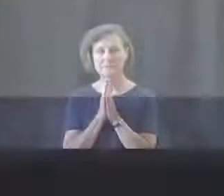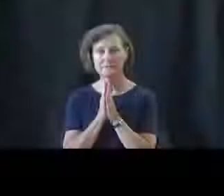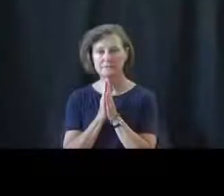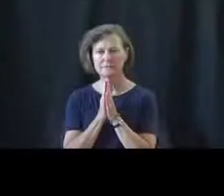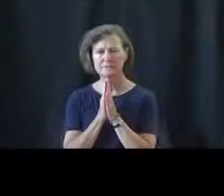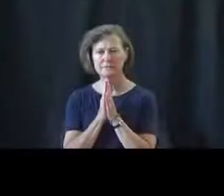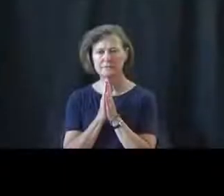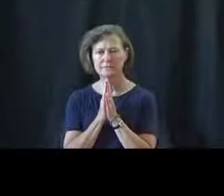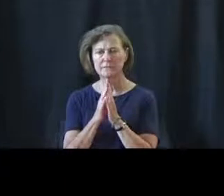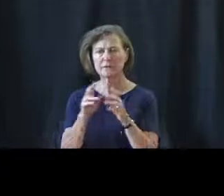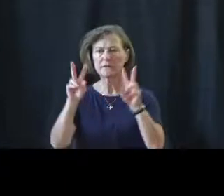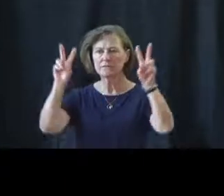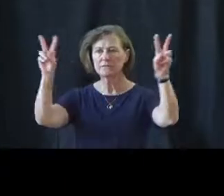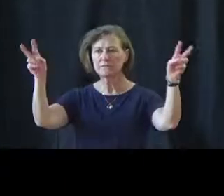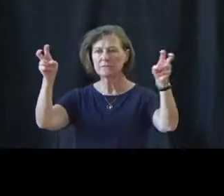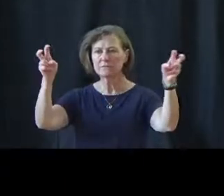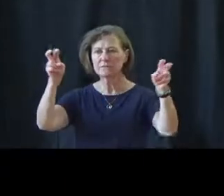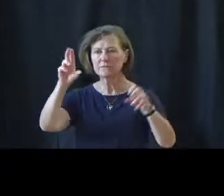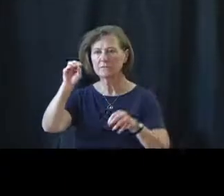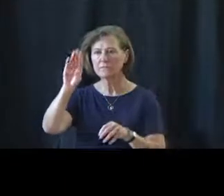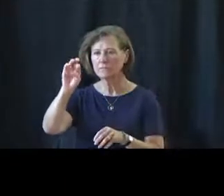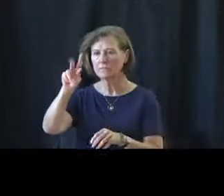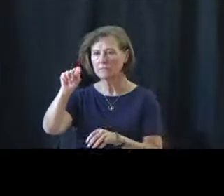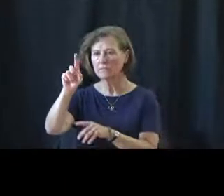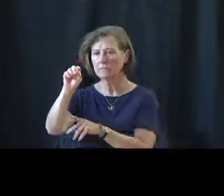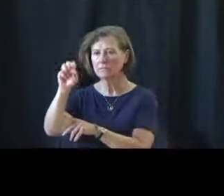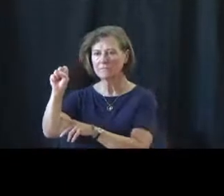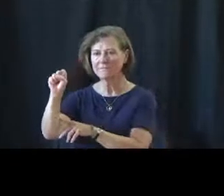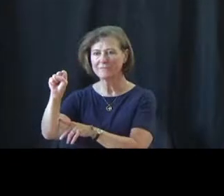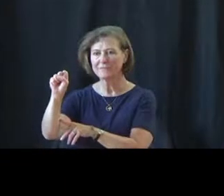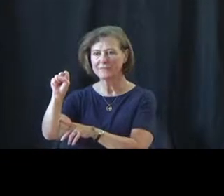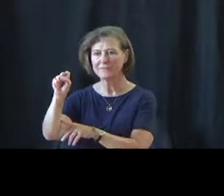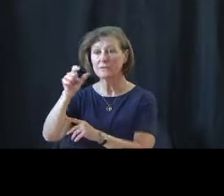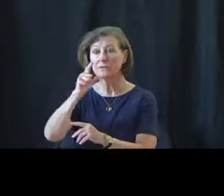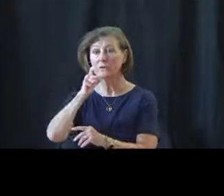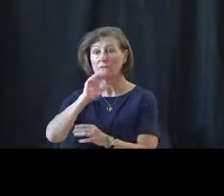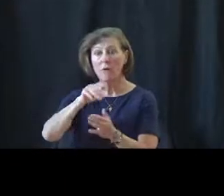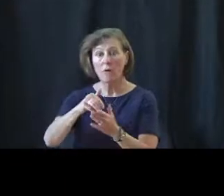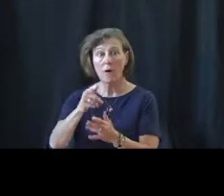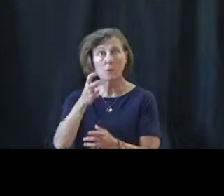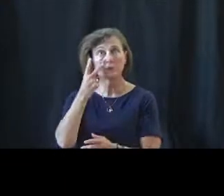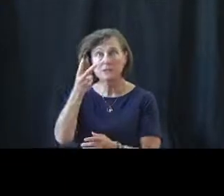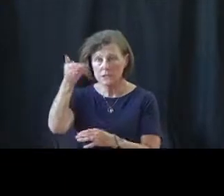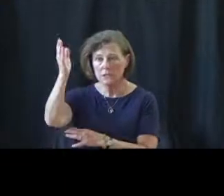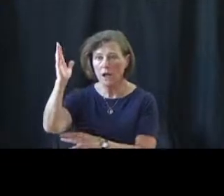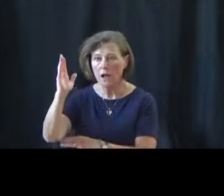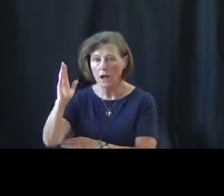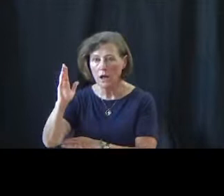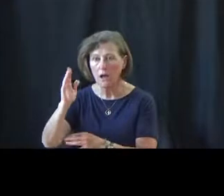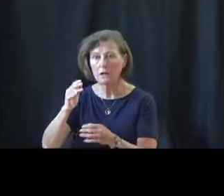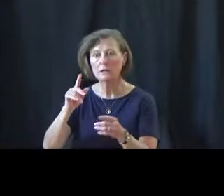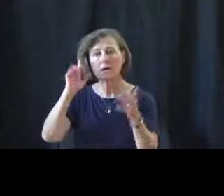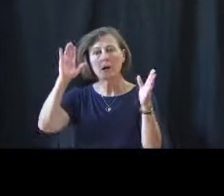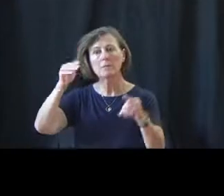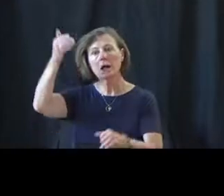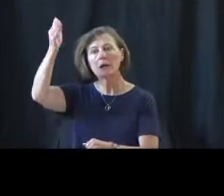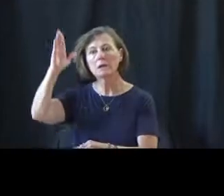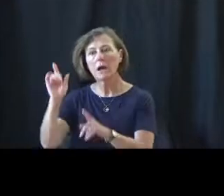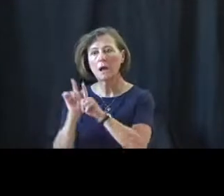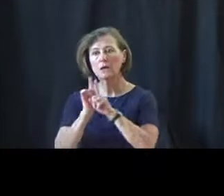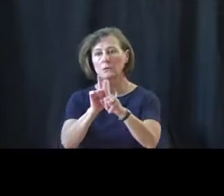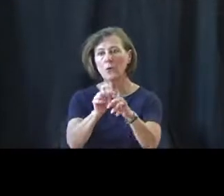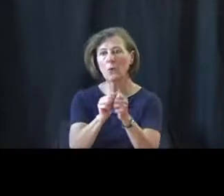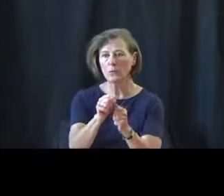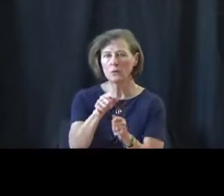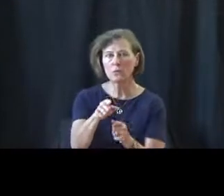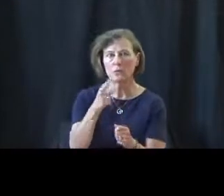In the words of Reverend Robert Doss, for all who see God, may God go with you. For